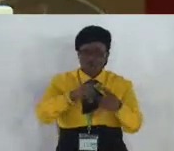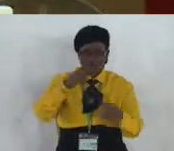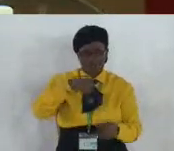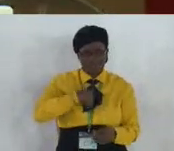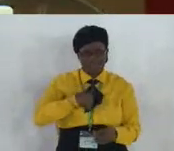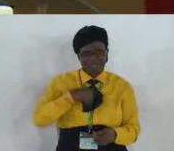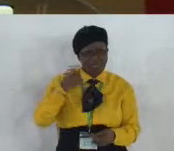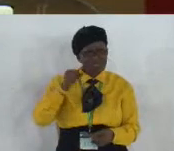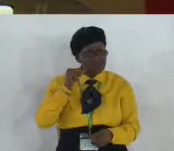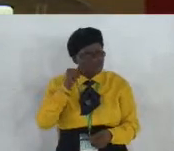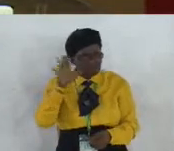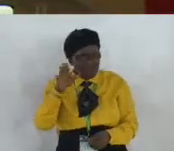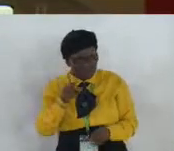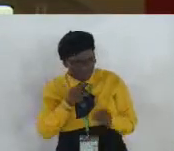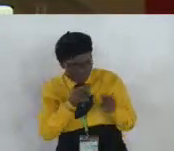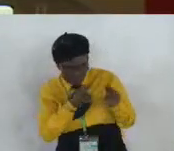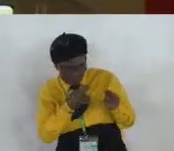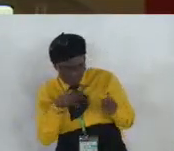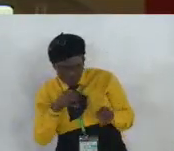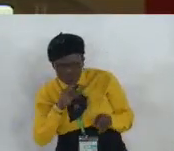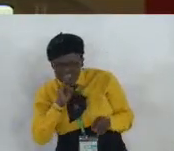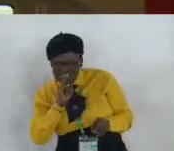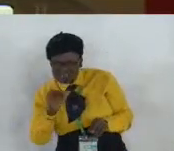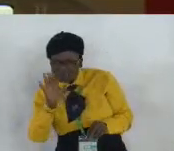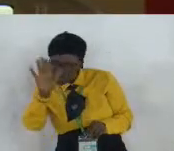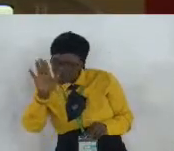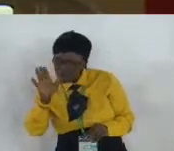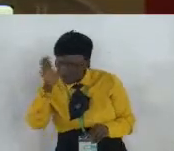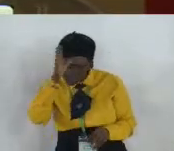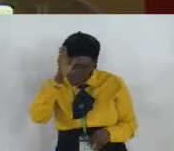The woman looked at her and said, "Who's your father?"